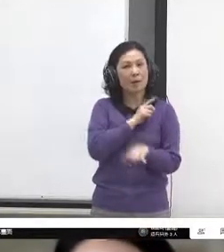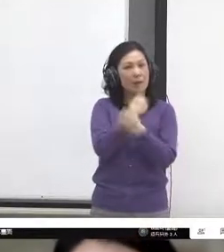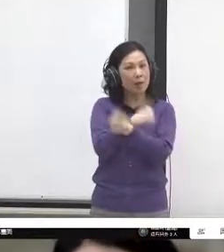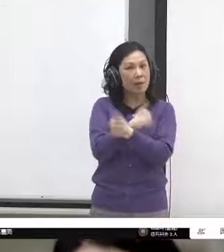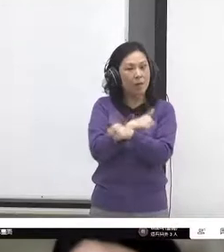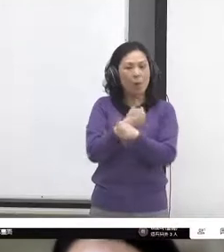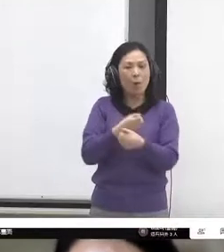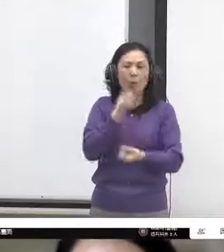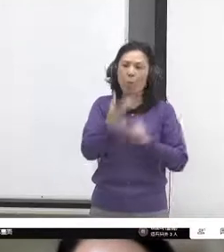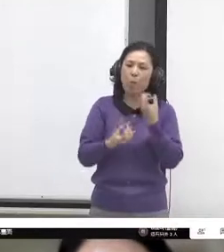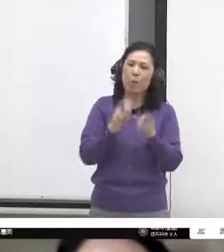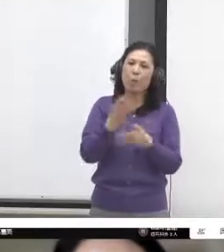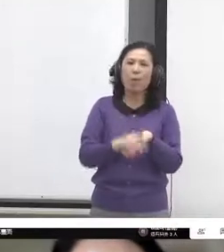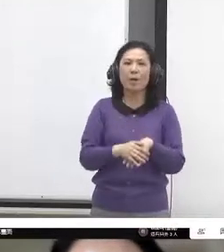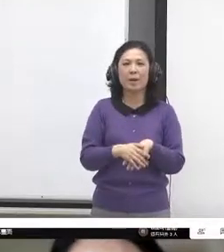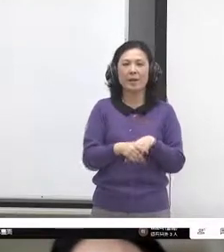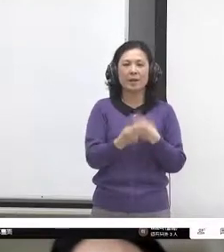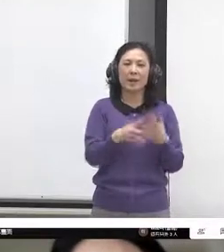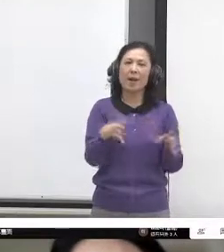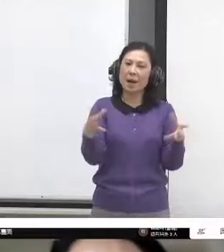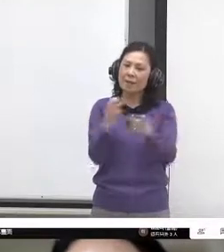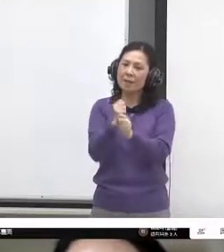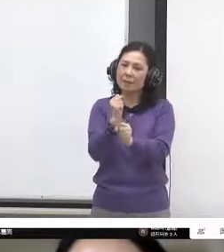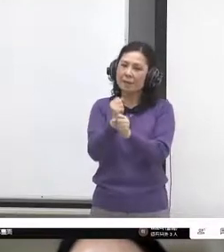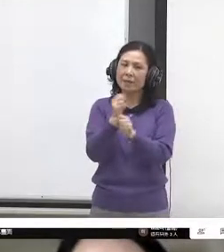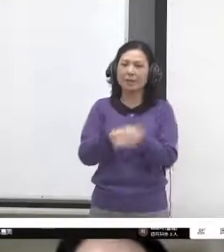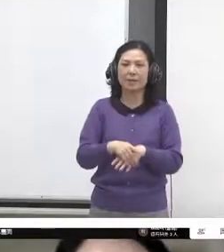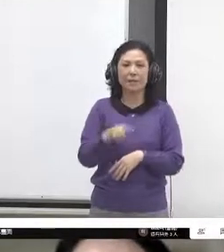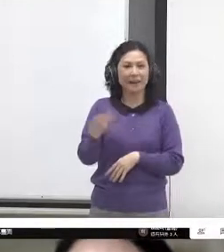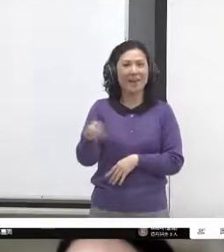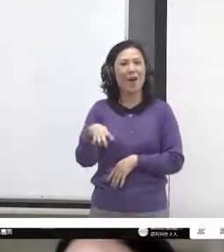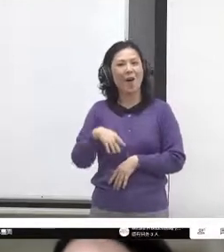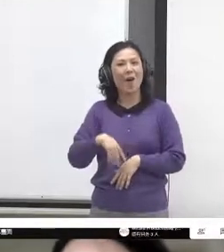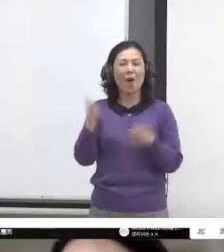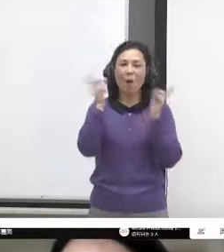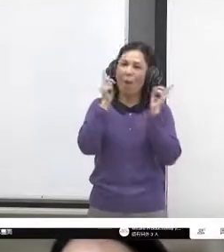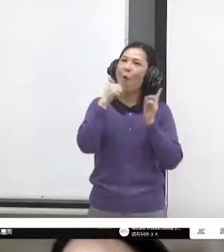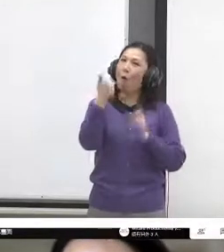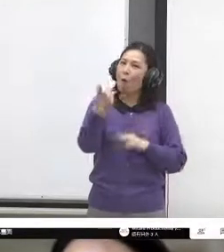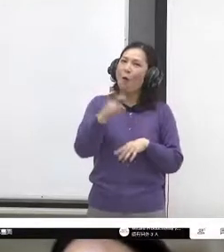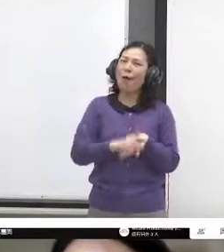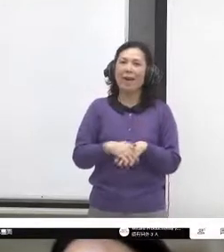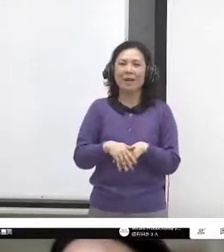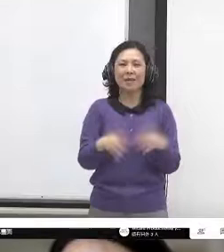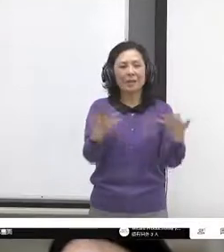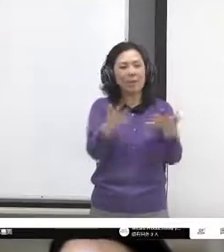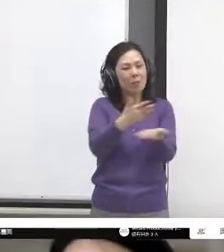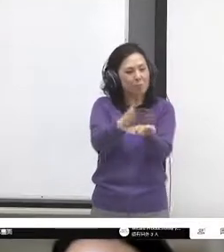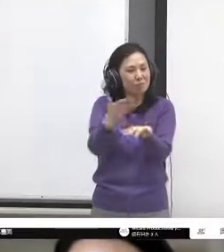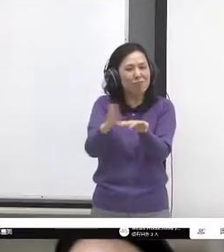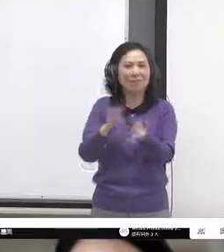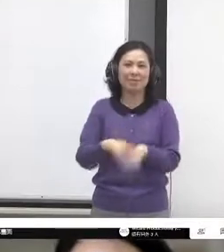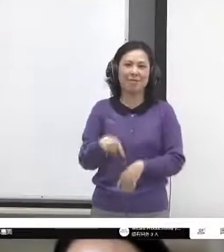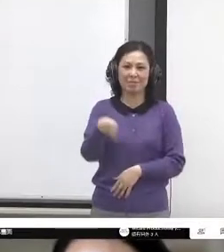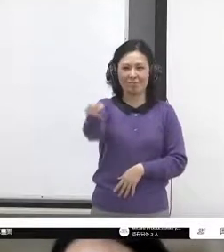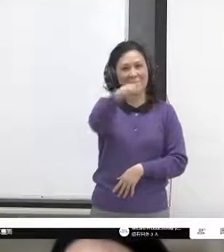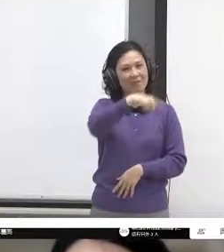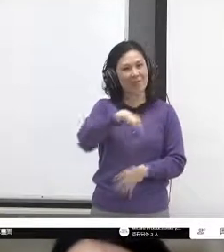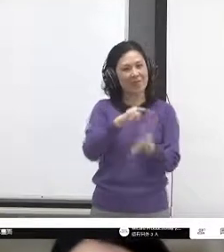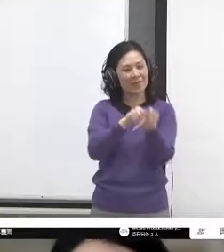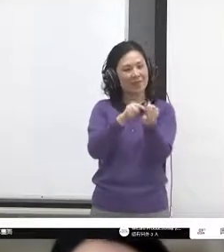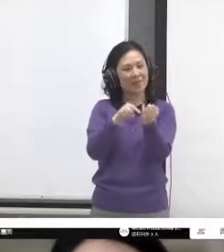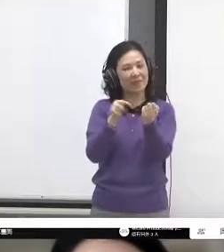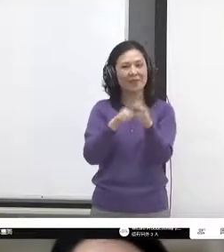Everyday problem is our keyword of the city packing. So really impressive for